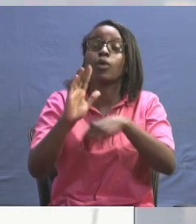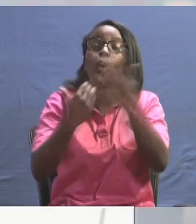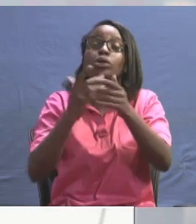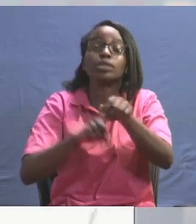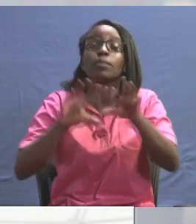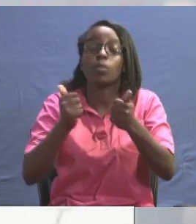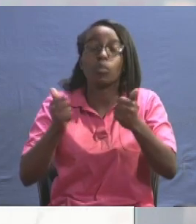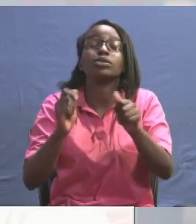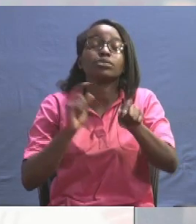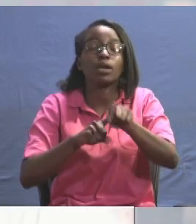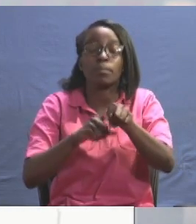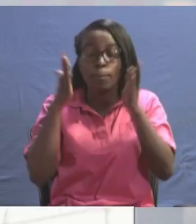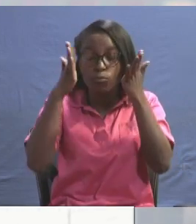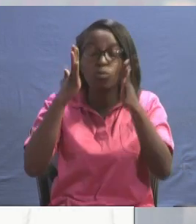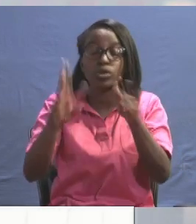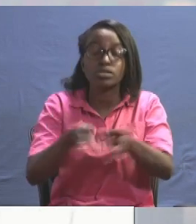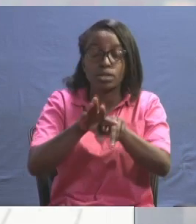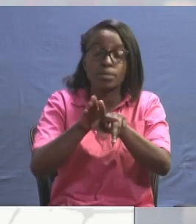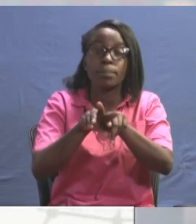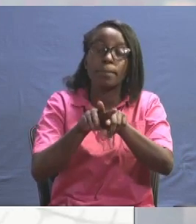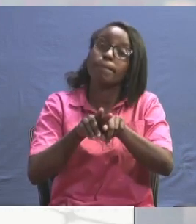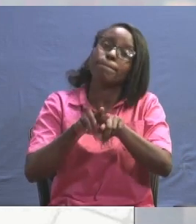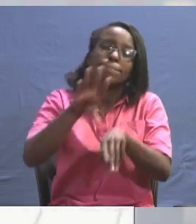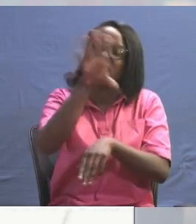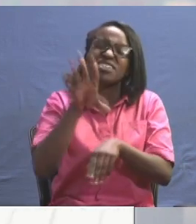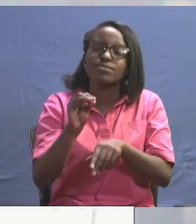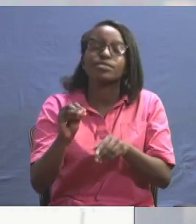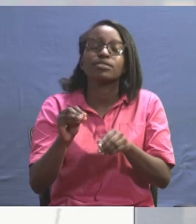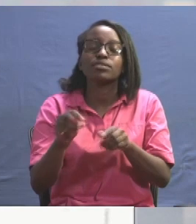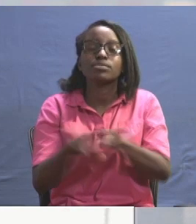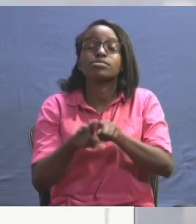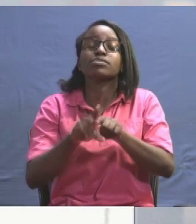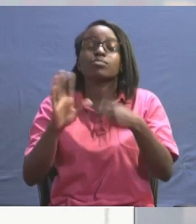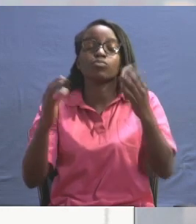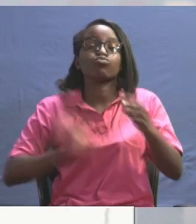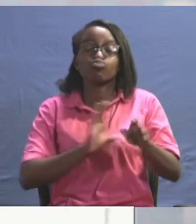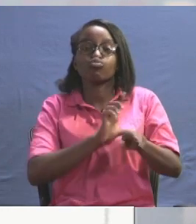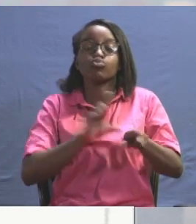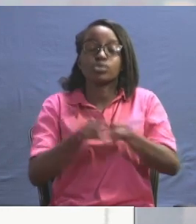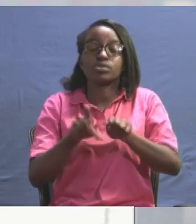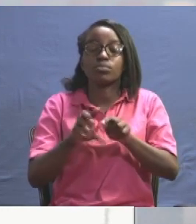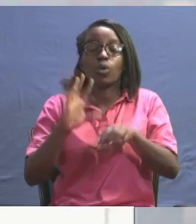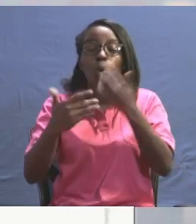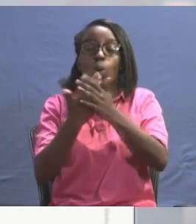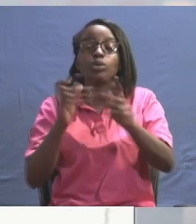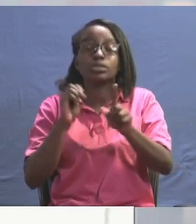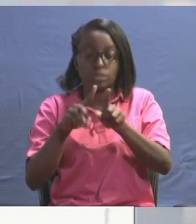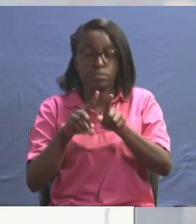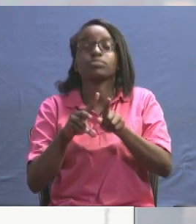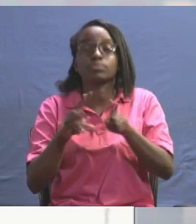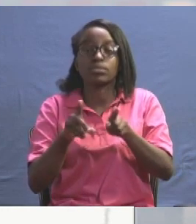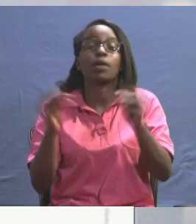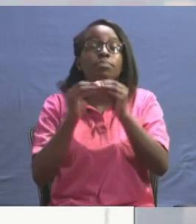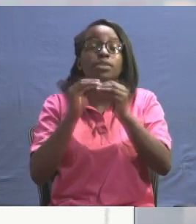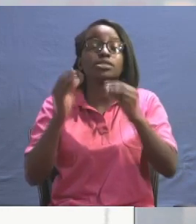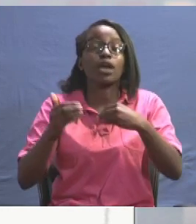as he focuses on his Africa Union Commission chairmanship bid. Further, Governor Nyong'o will also chair meetings of